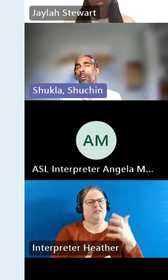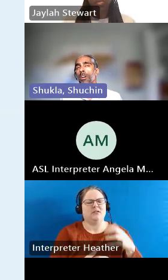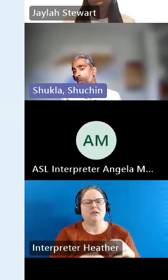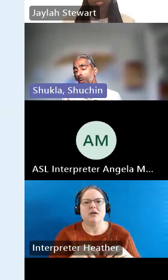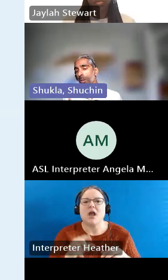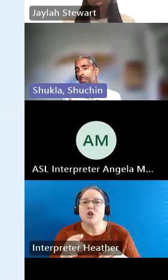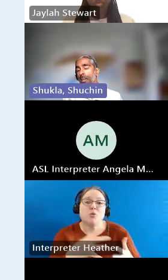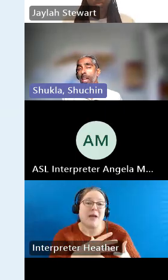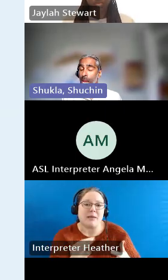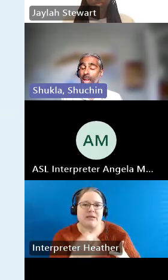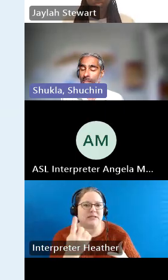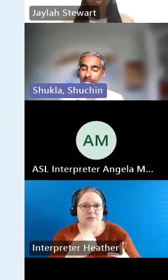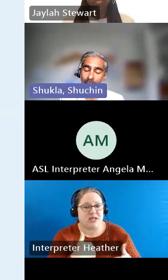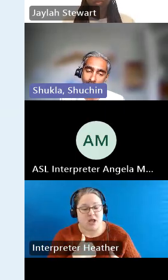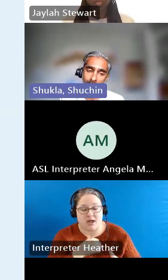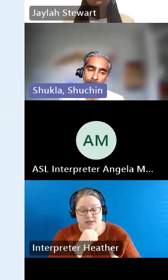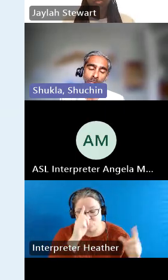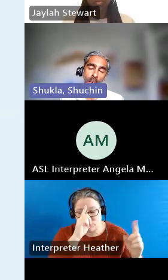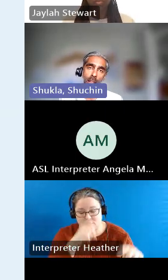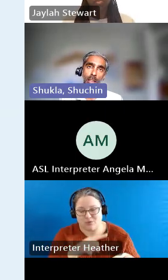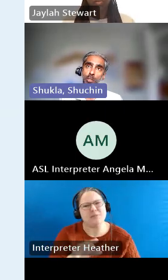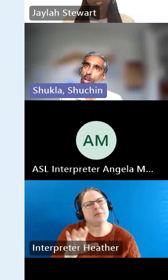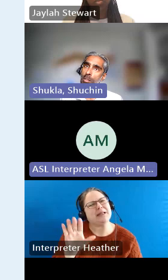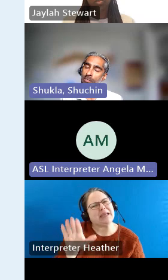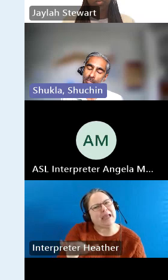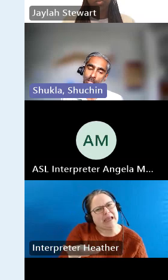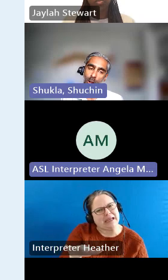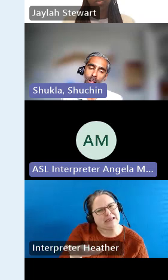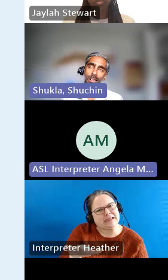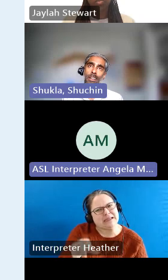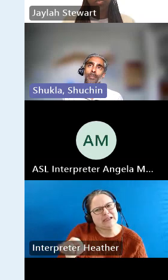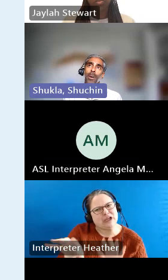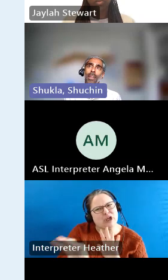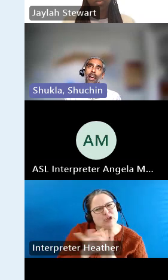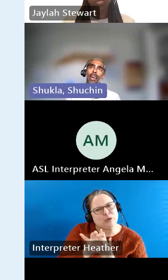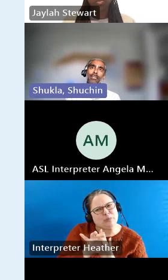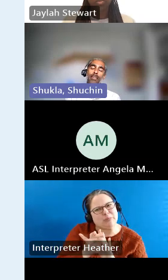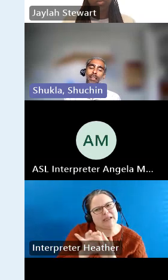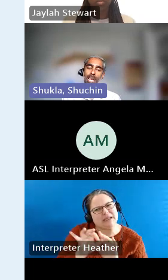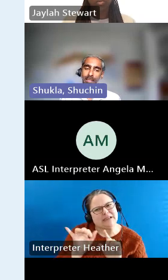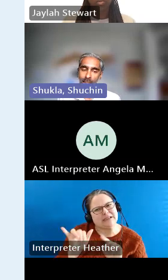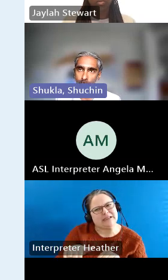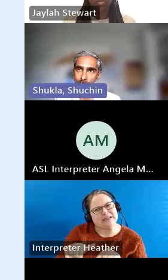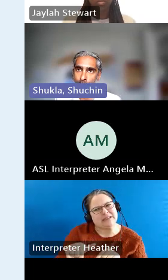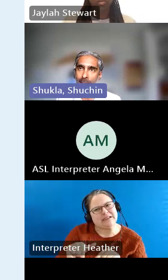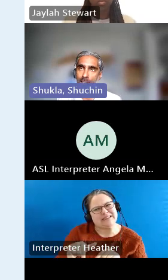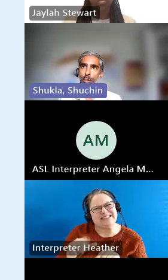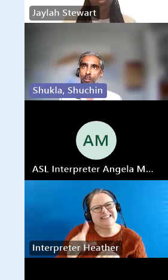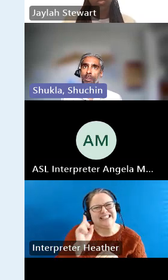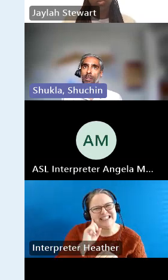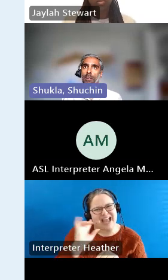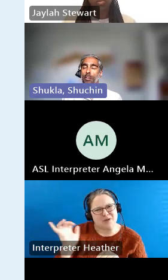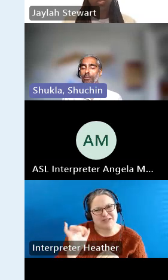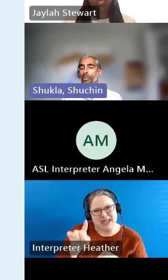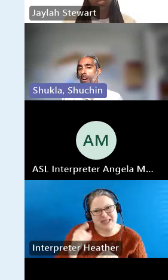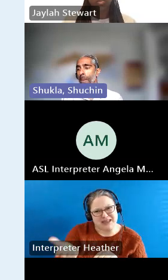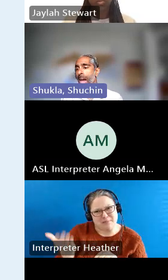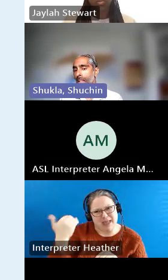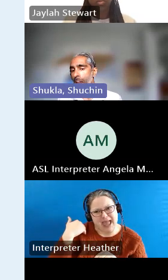choose something that I don't agree with. And I might even say, hey, Jayla, you chose the Vivitrol, but it sounds like in the past